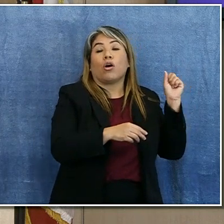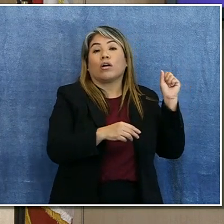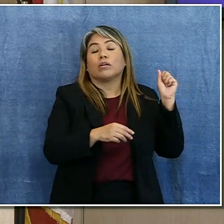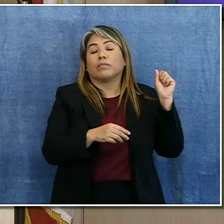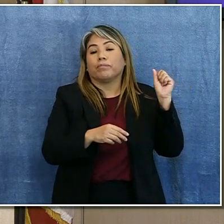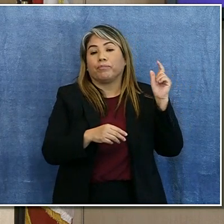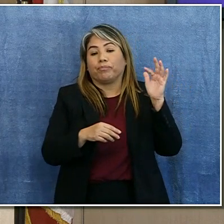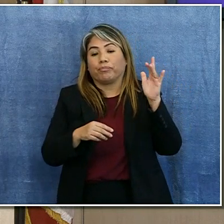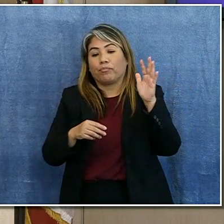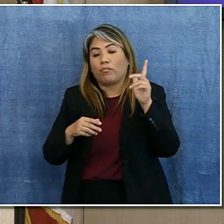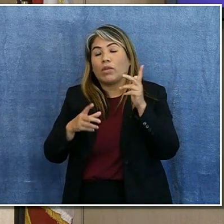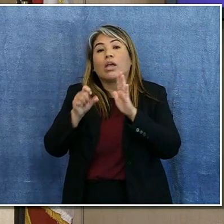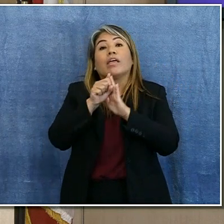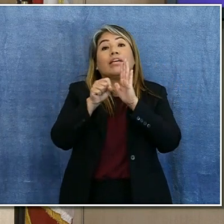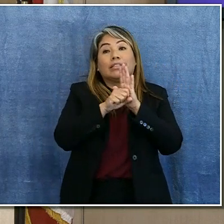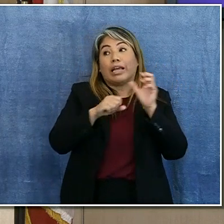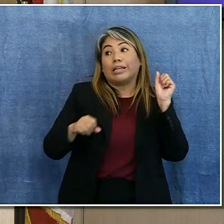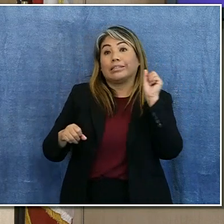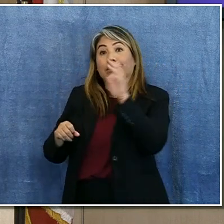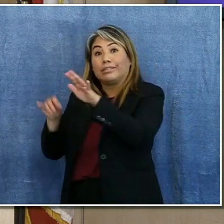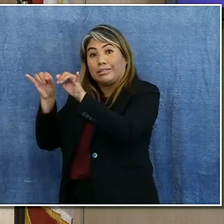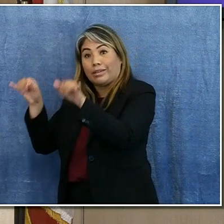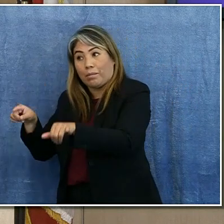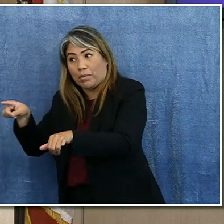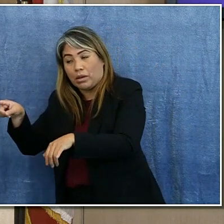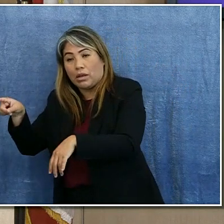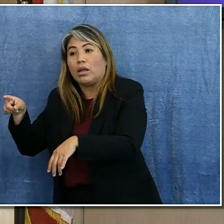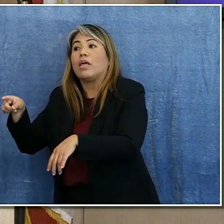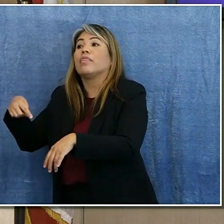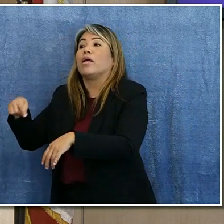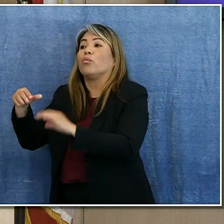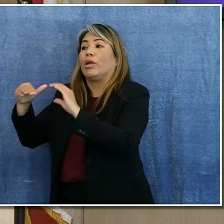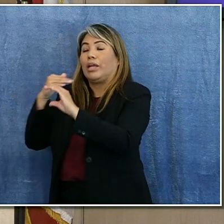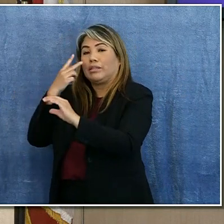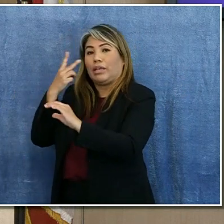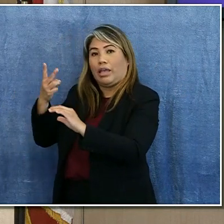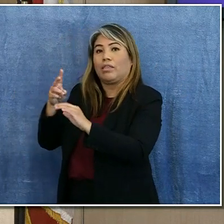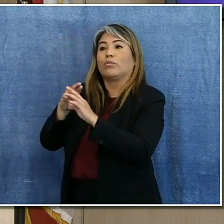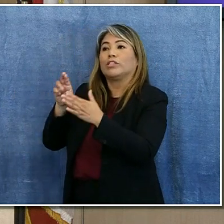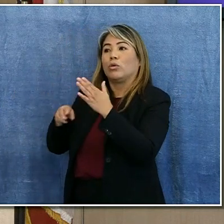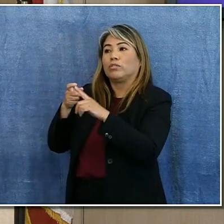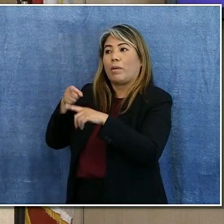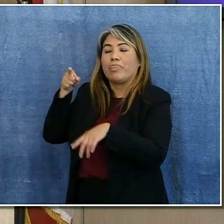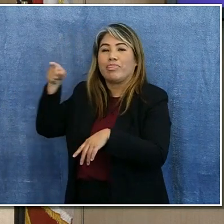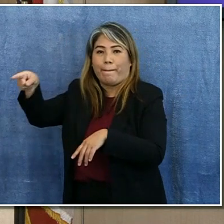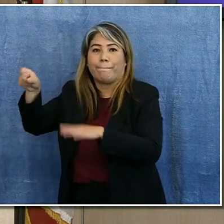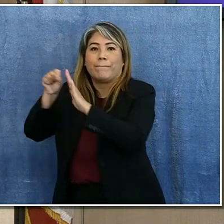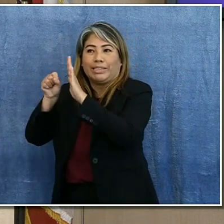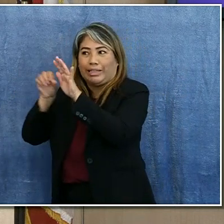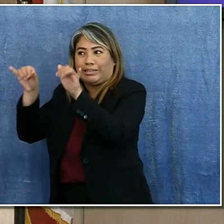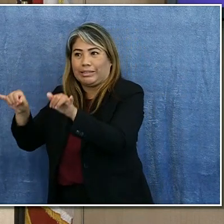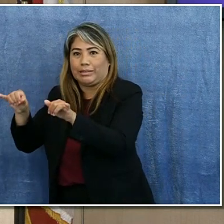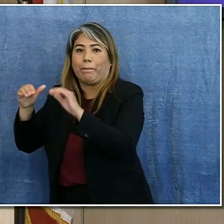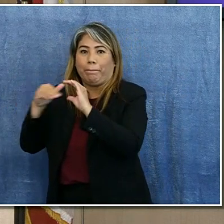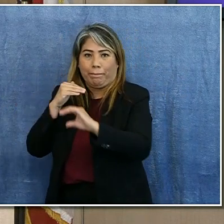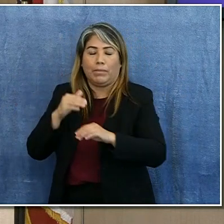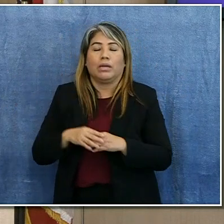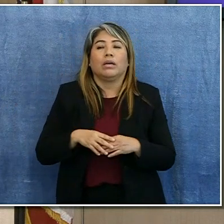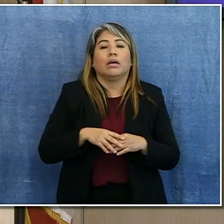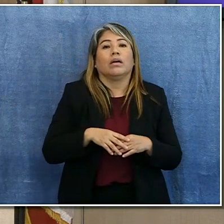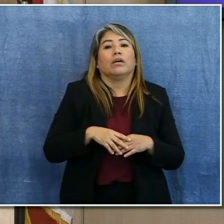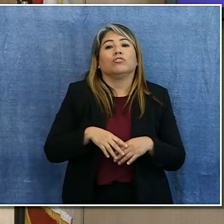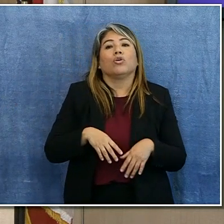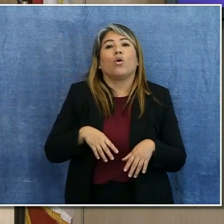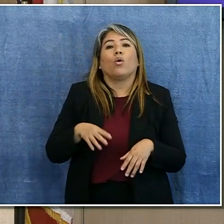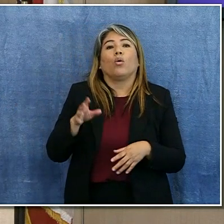the state system, and then we get the results electronically from them. It's those 6